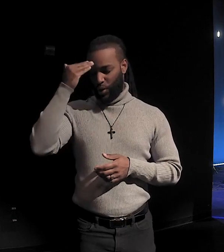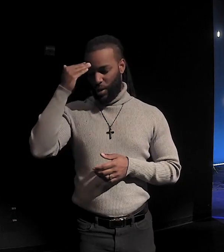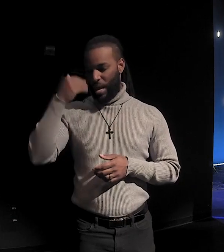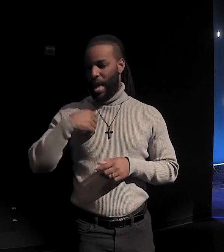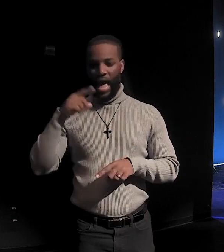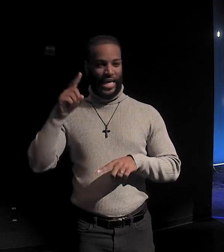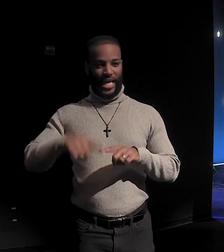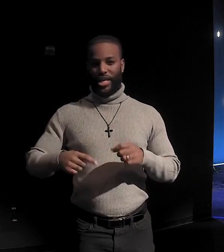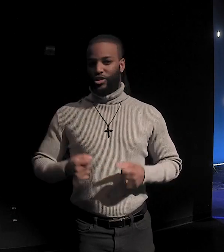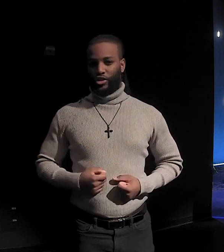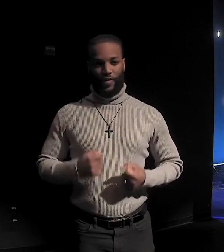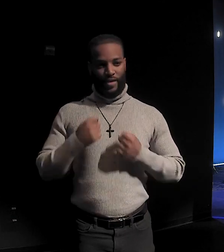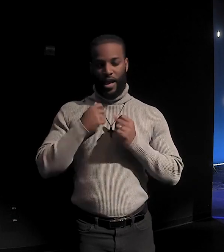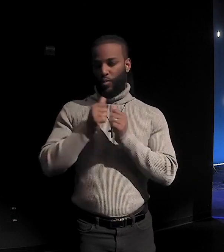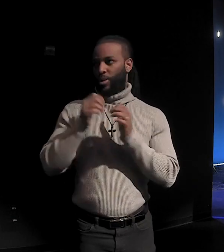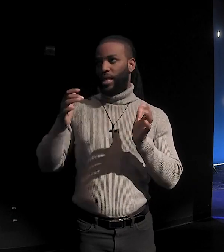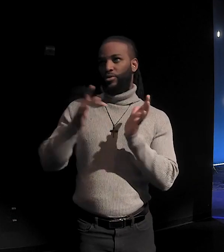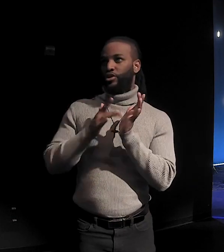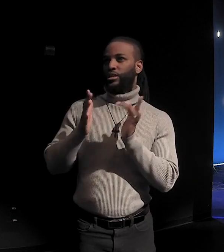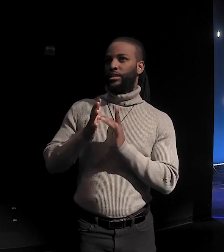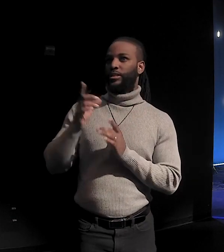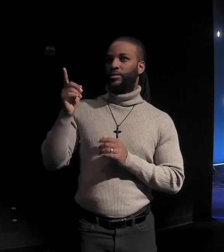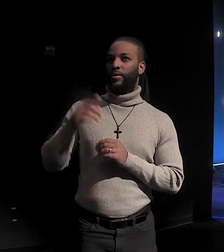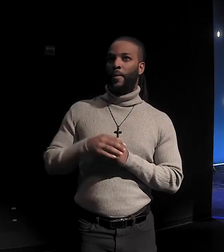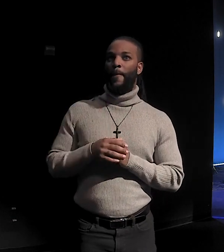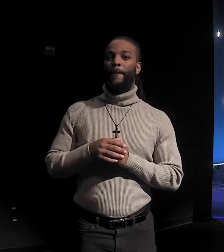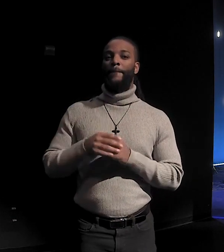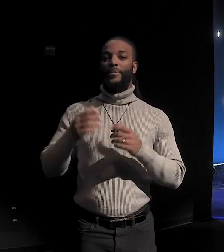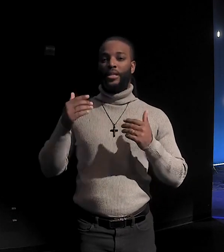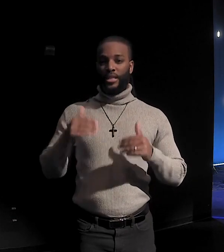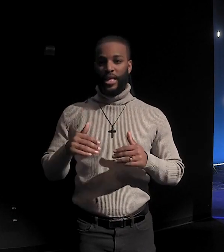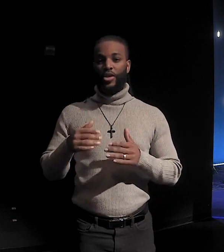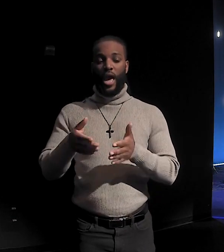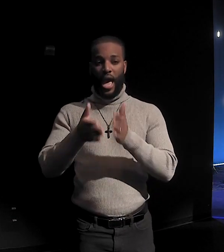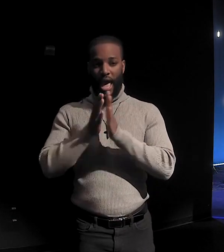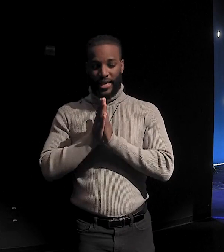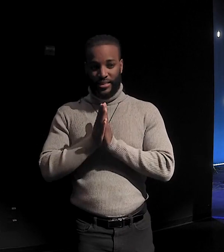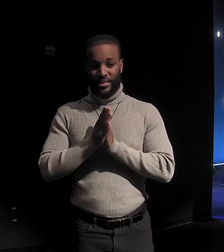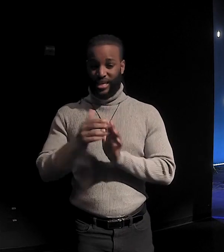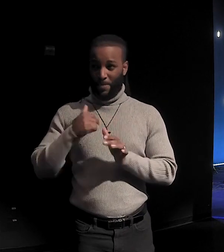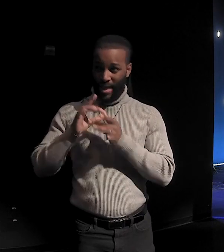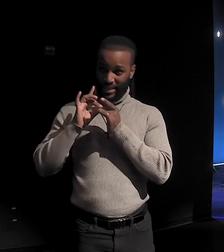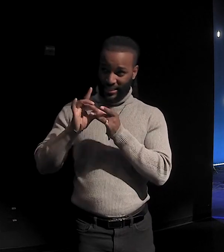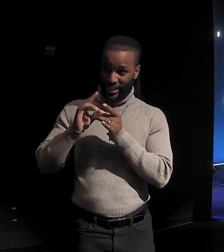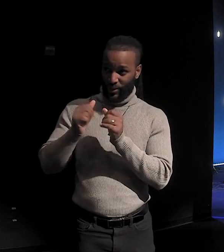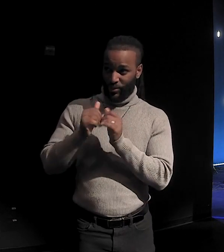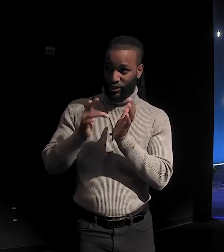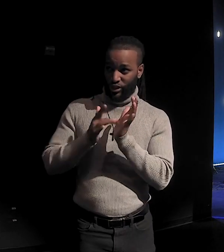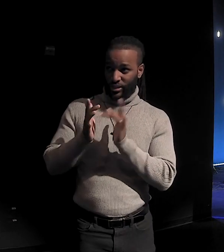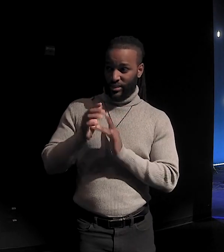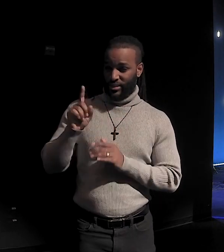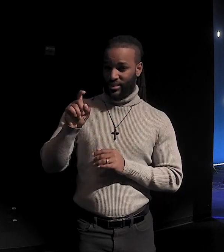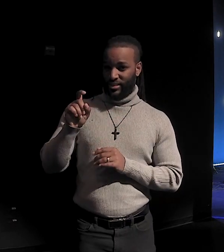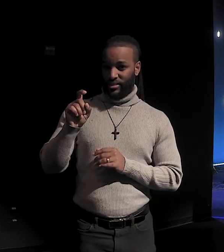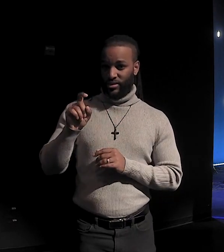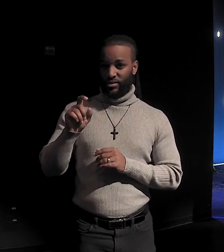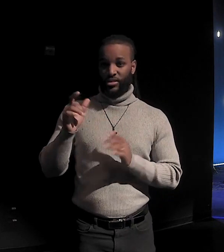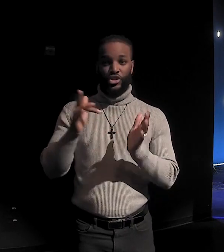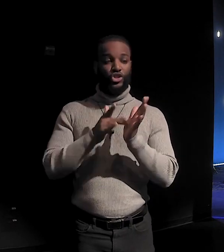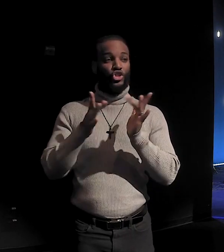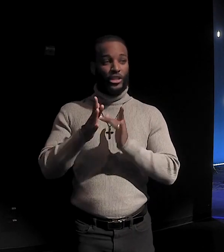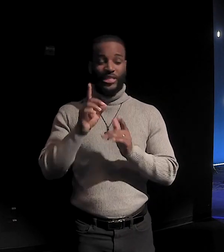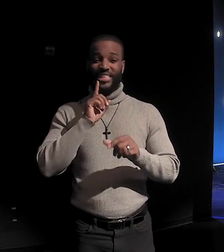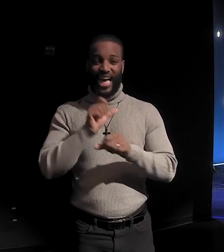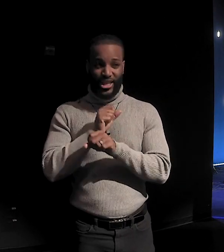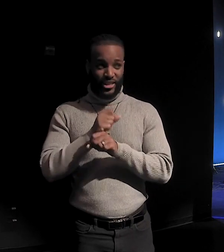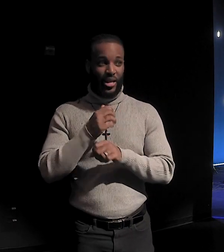can't survive apart from Jesus, and then to ask, am I actually connected to Jesus? Is Jesus actually